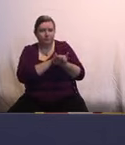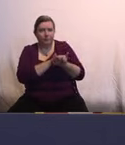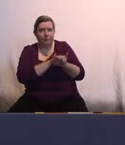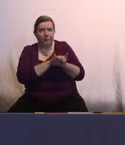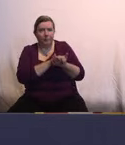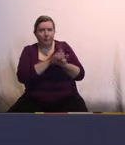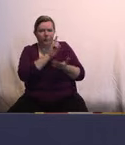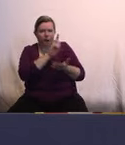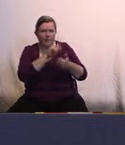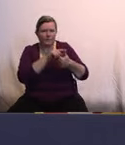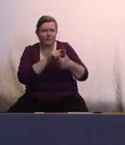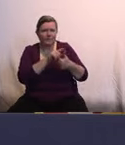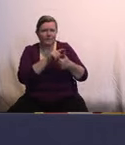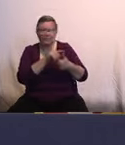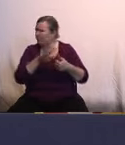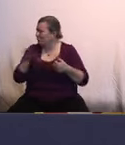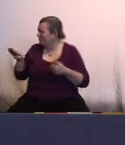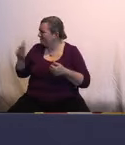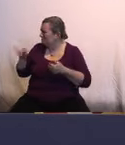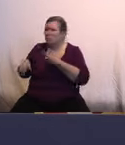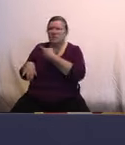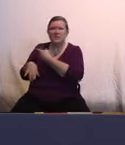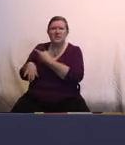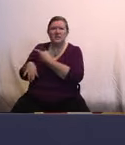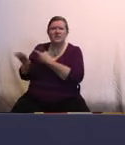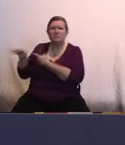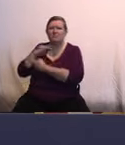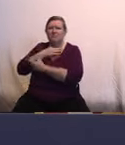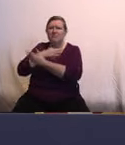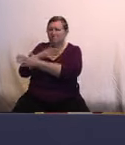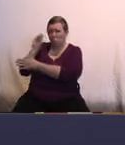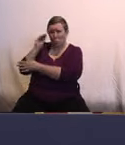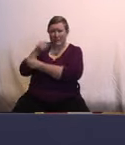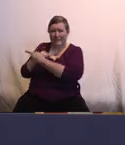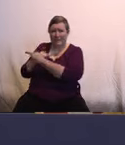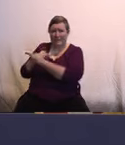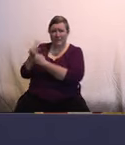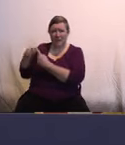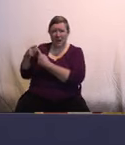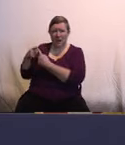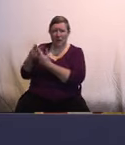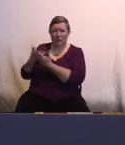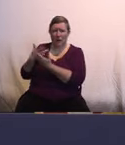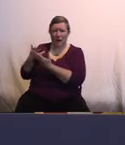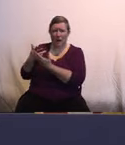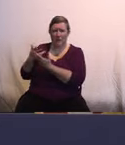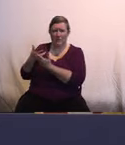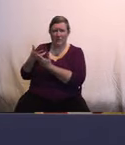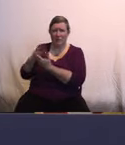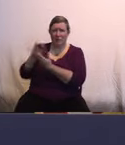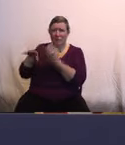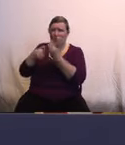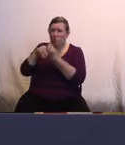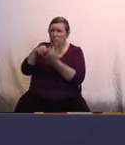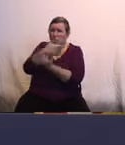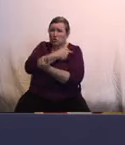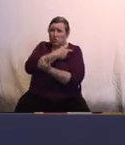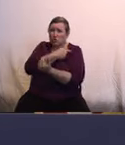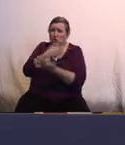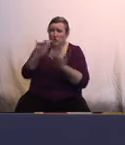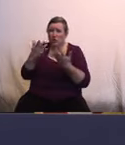I think, Judy, I'd be curious to get your opinion on the booster rate. The booster take-up is